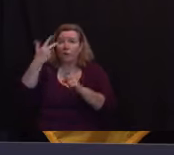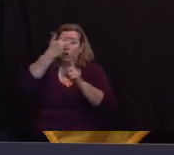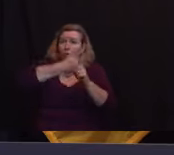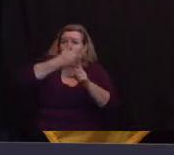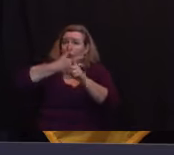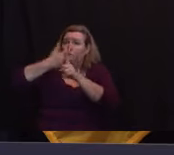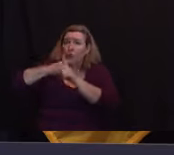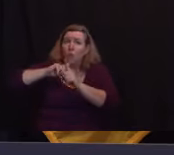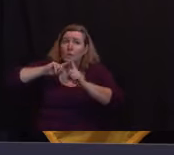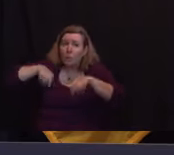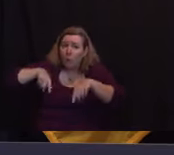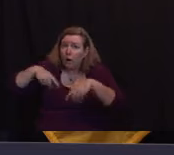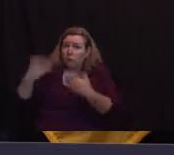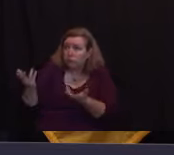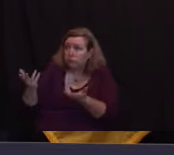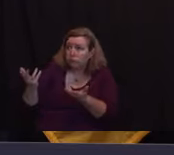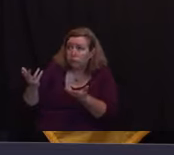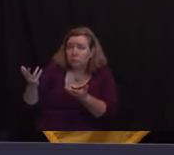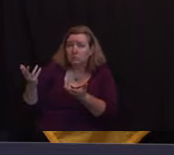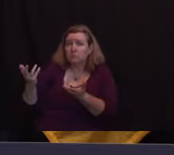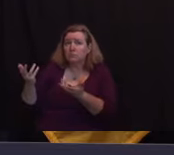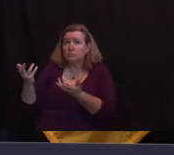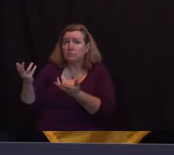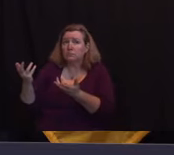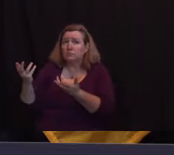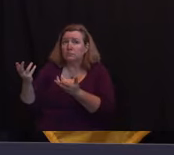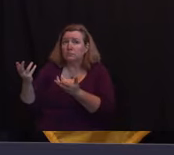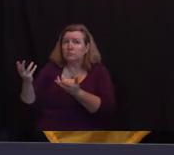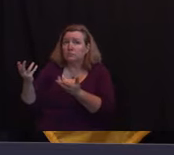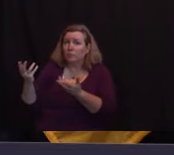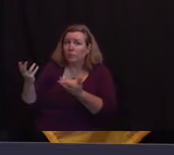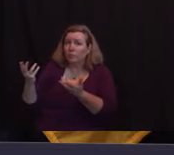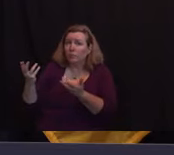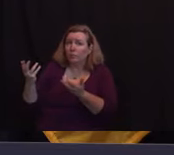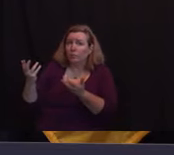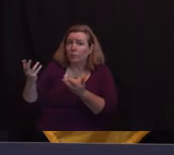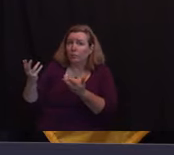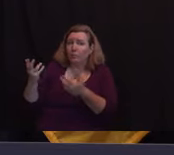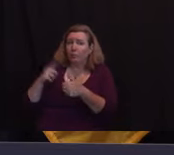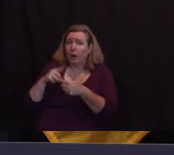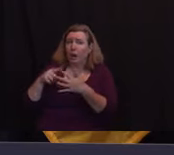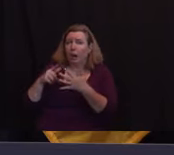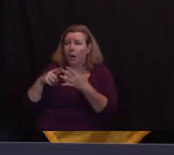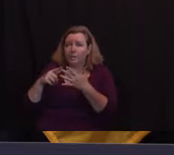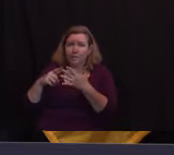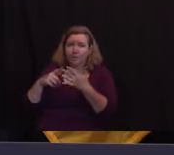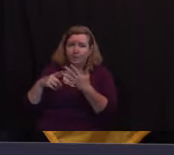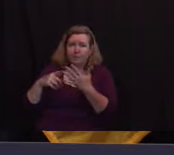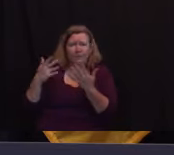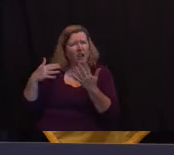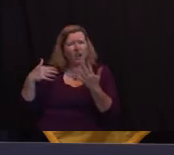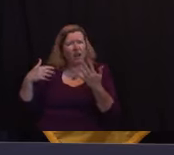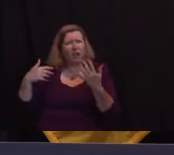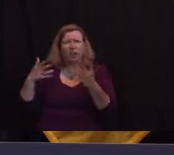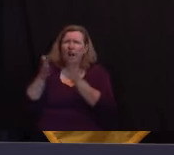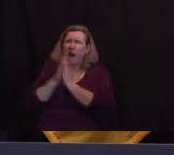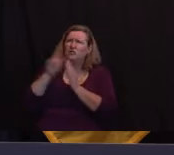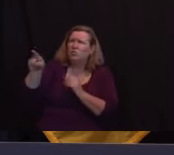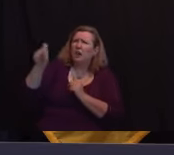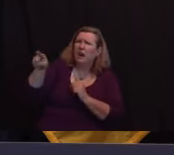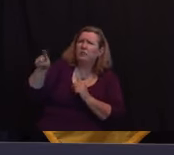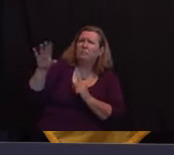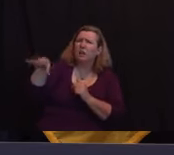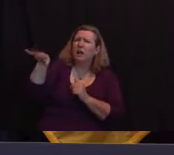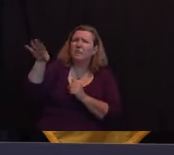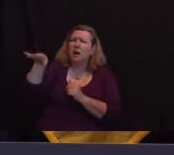crossed your desk and what that task force is up to. And then I don't think you've been asked about this since Friday.